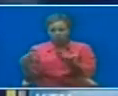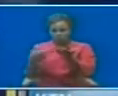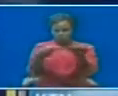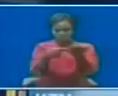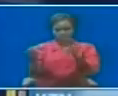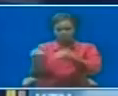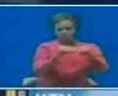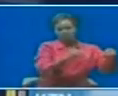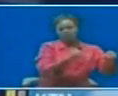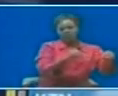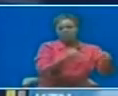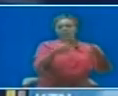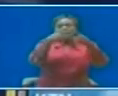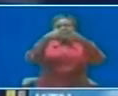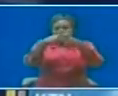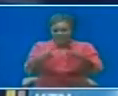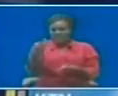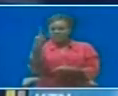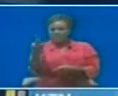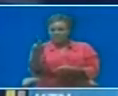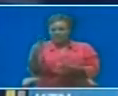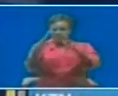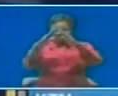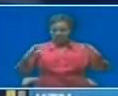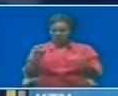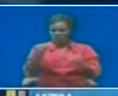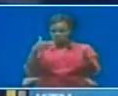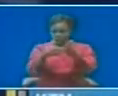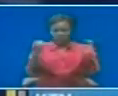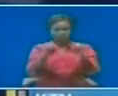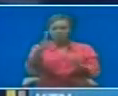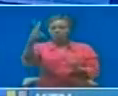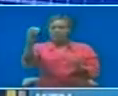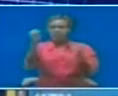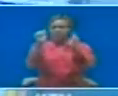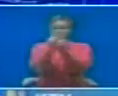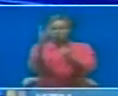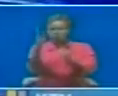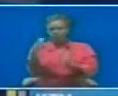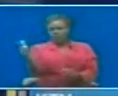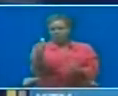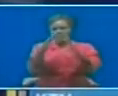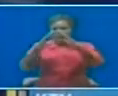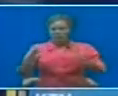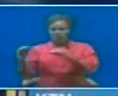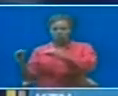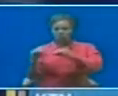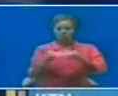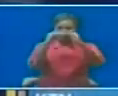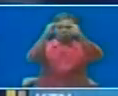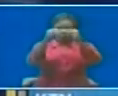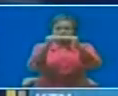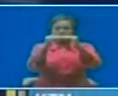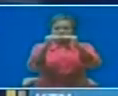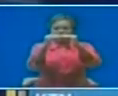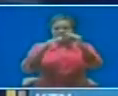analog signal. But the three media houses did not stop there. In March 2014, the three media houses again moved to the Court of Appeal.